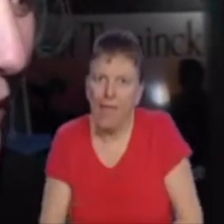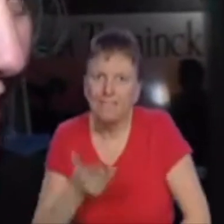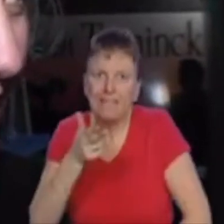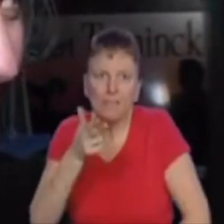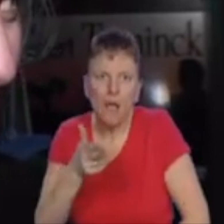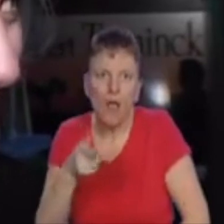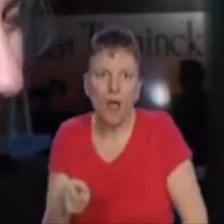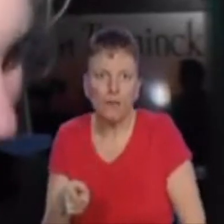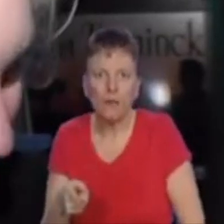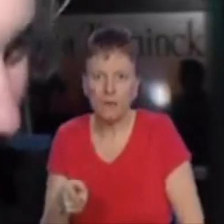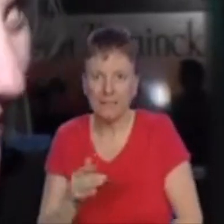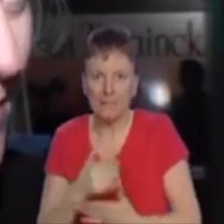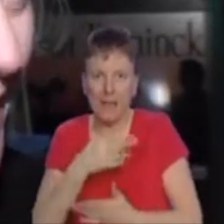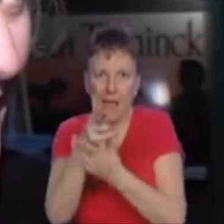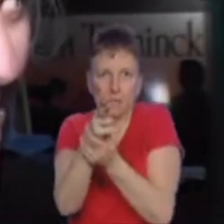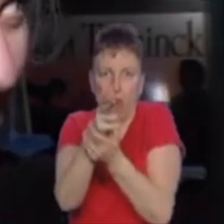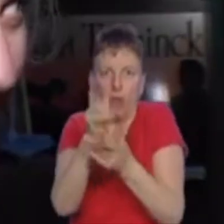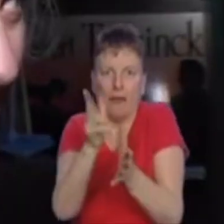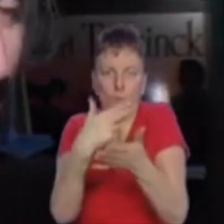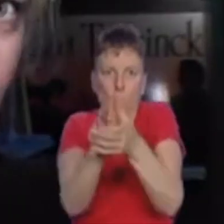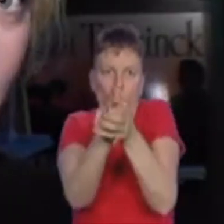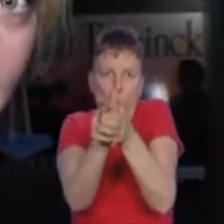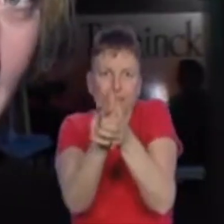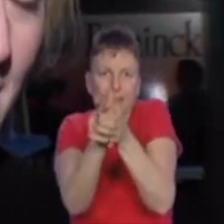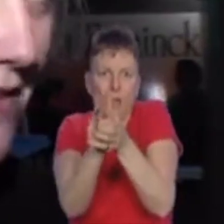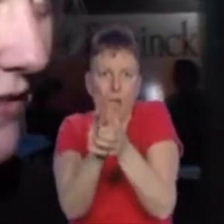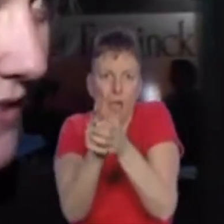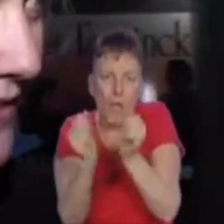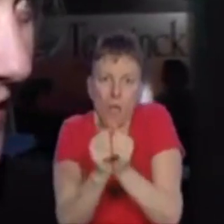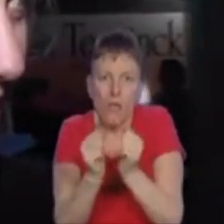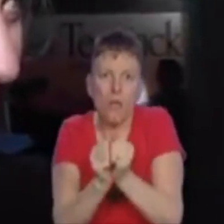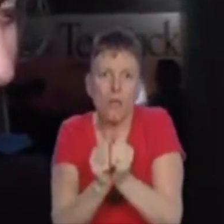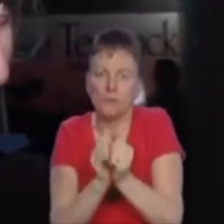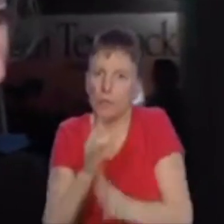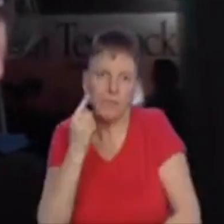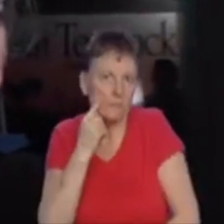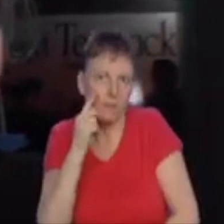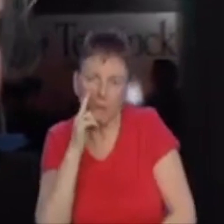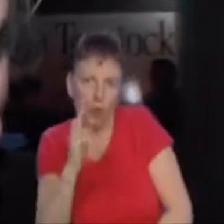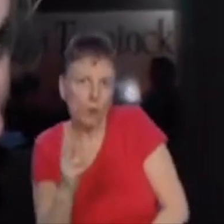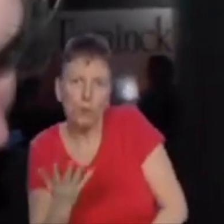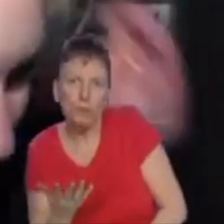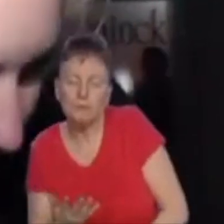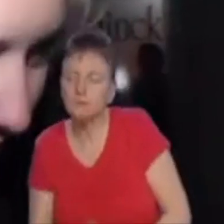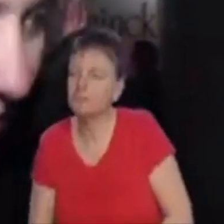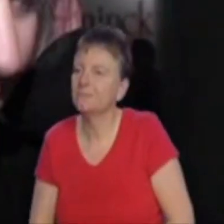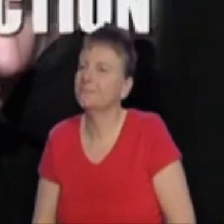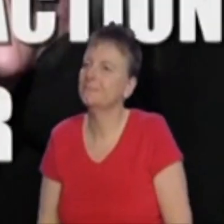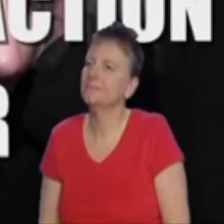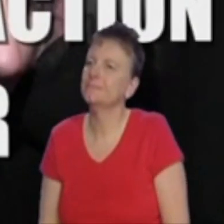It's quite heavy, but it's keeping my hands steady that's really hard. It's not as easy as it